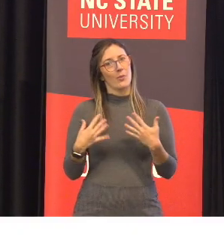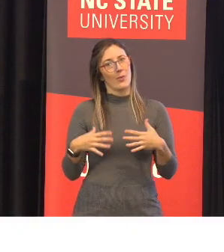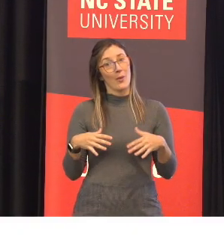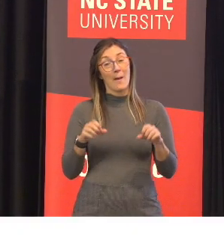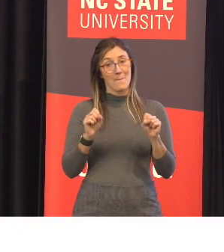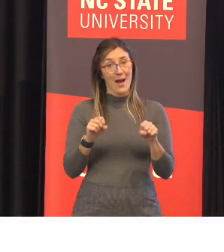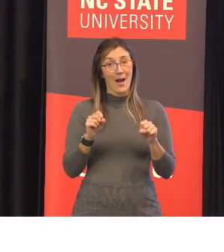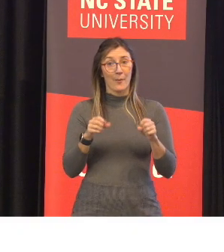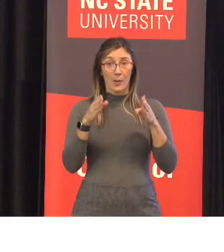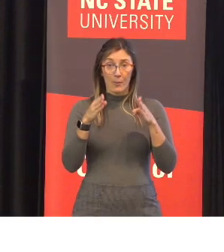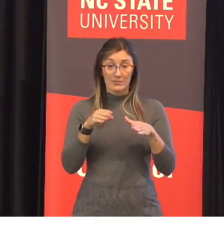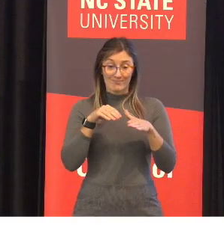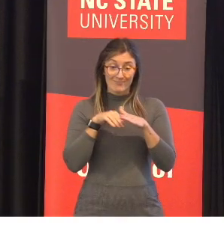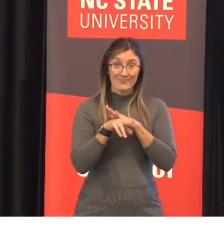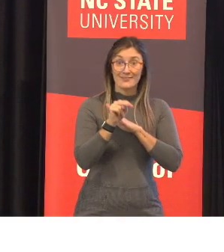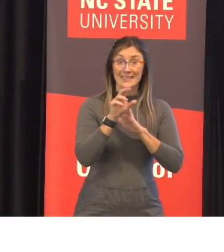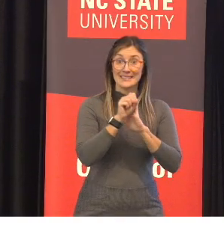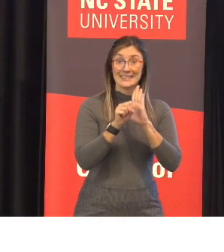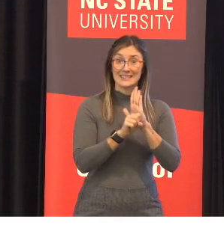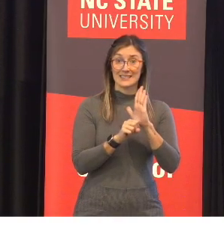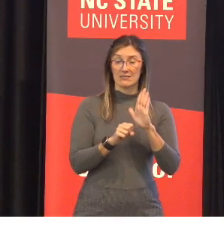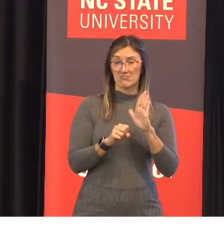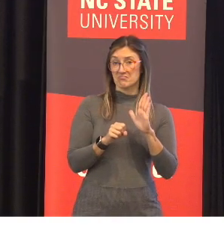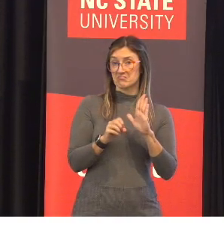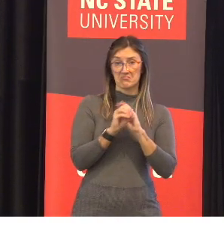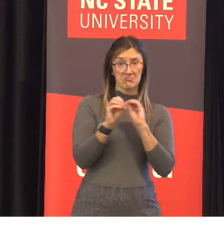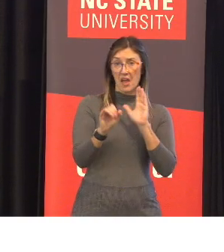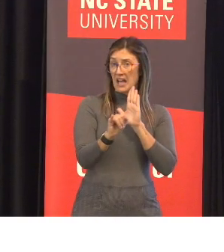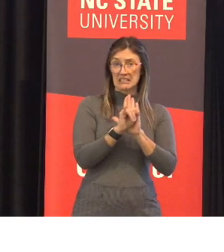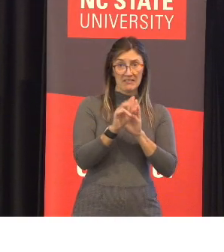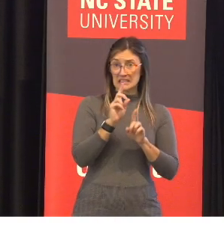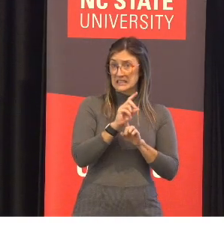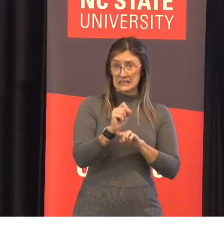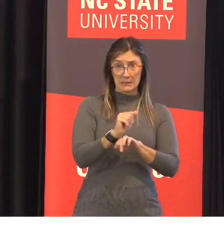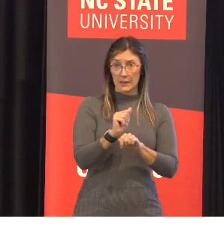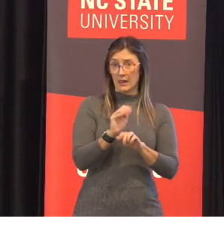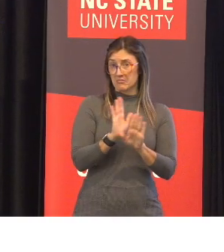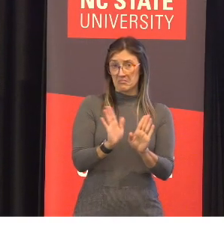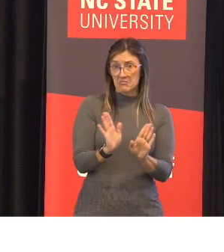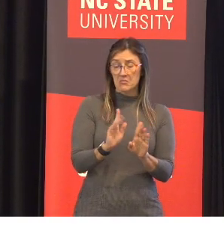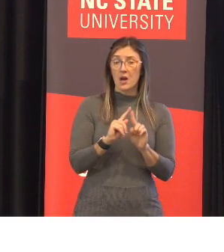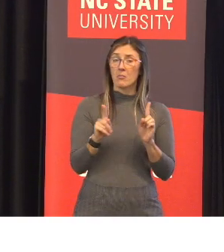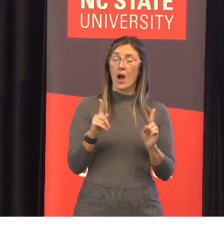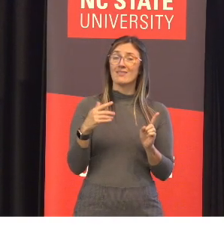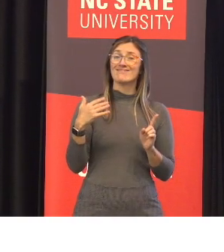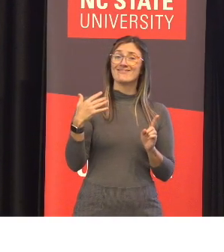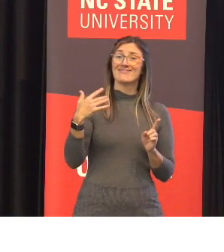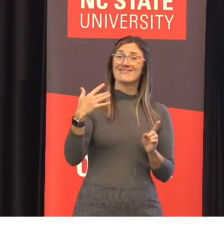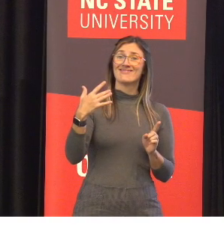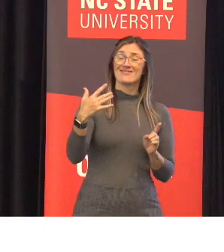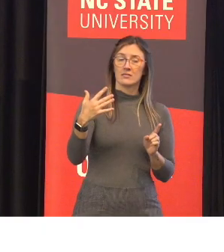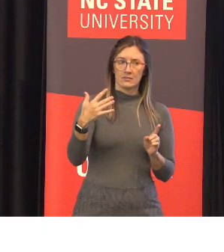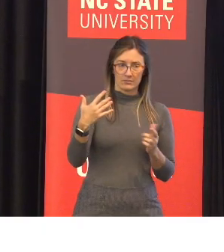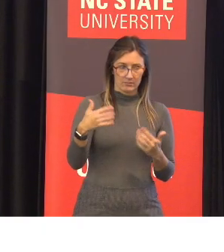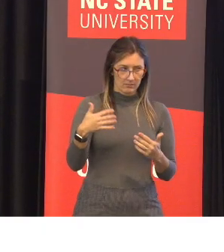State not identifying as having a disability, and then that identity changes for them at some point during their